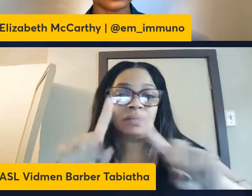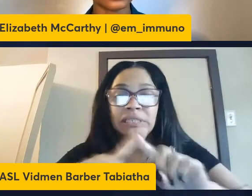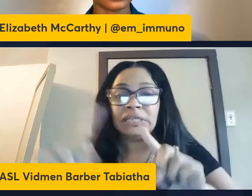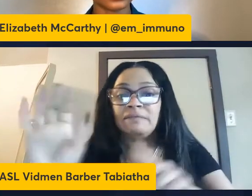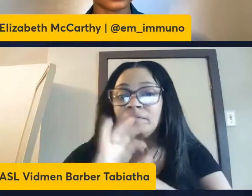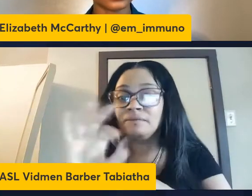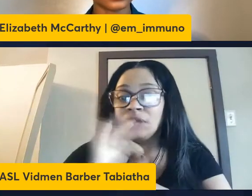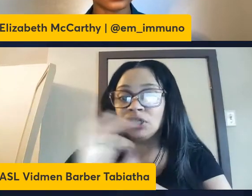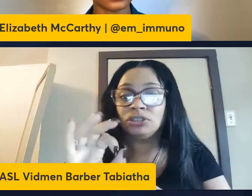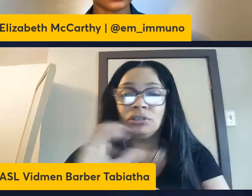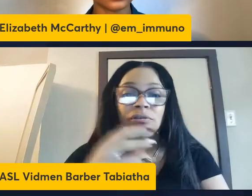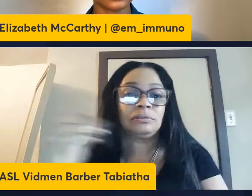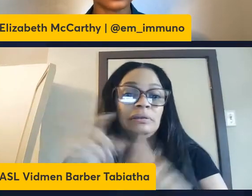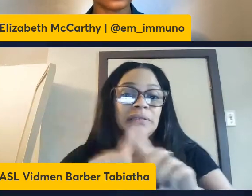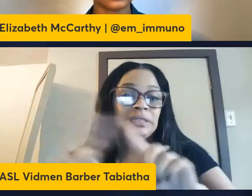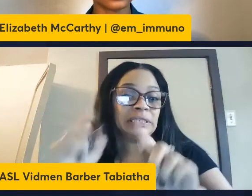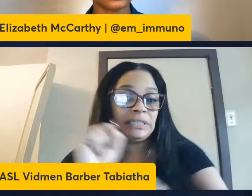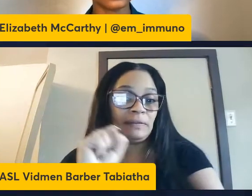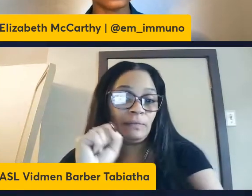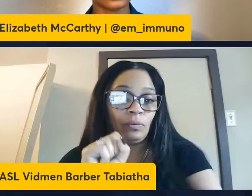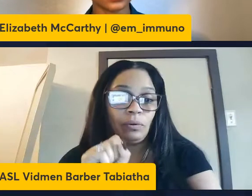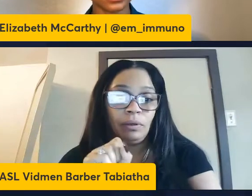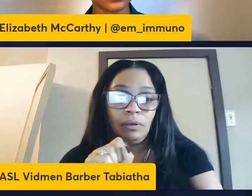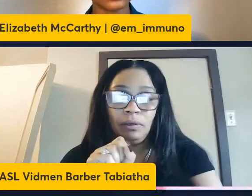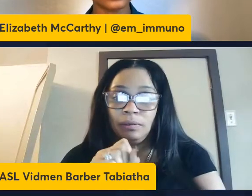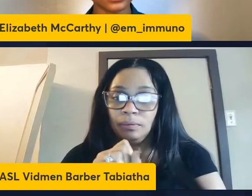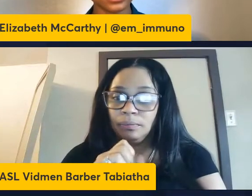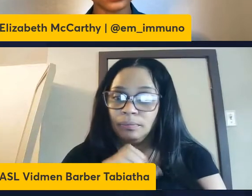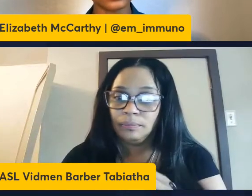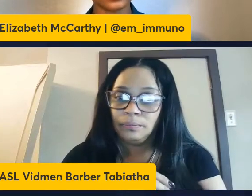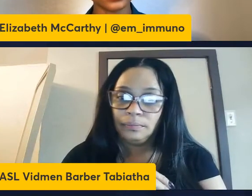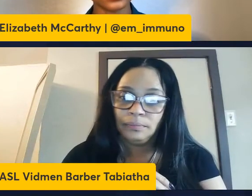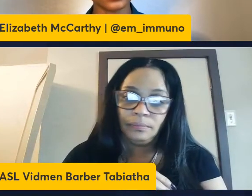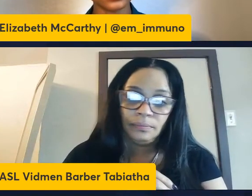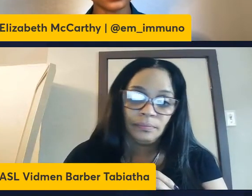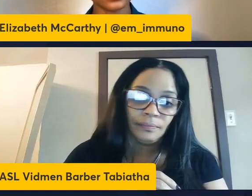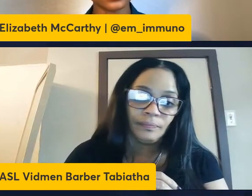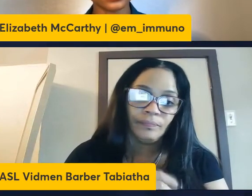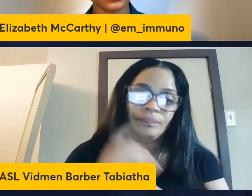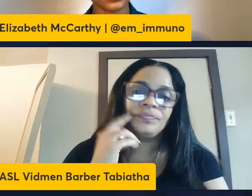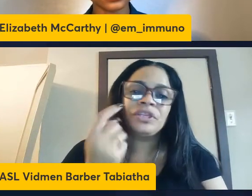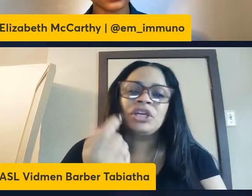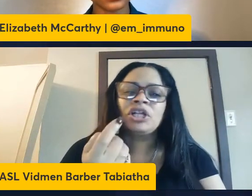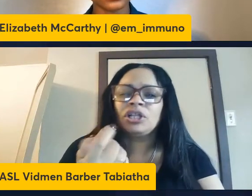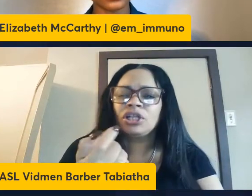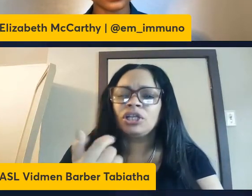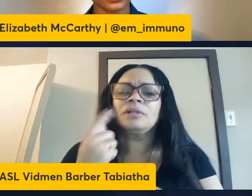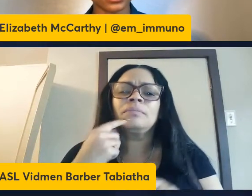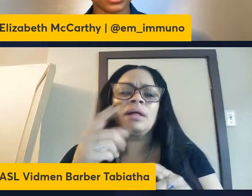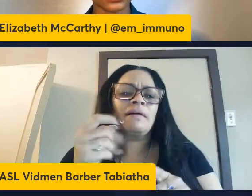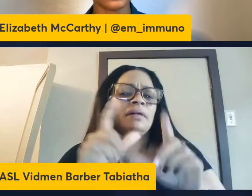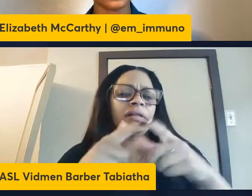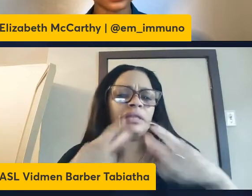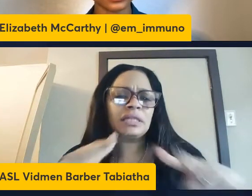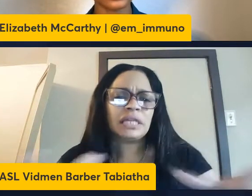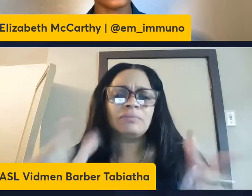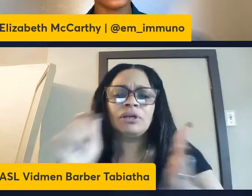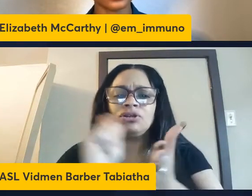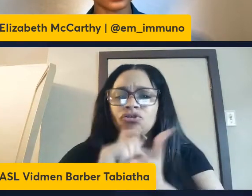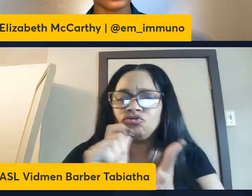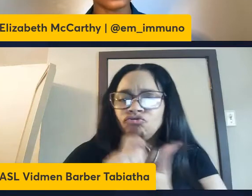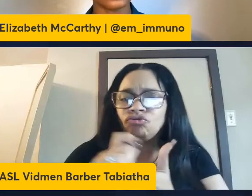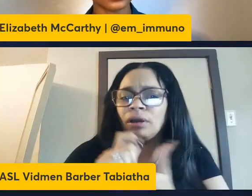and operations on your data for you. And so you need a little bit of language that you need to write